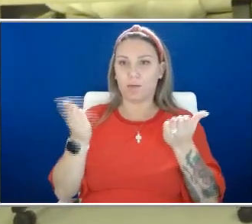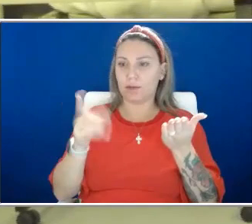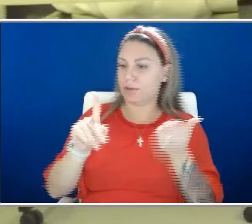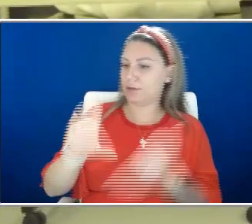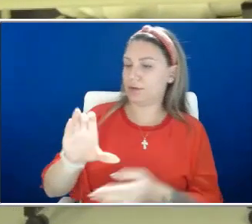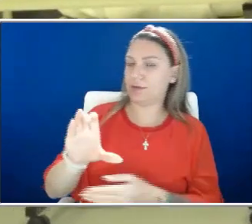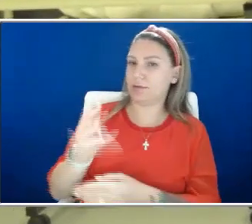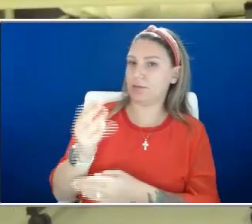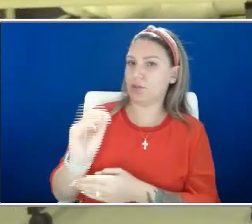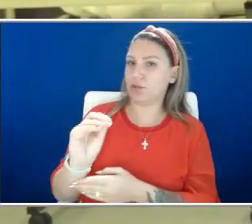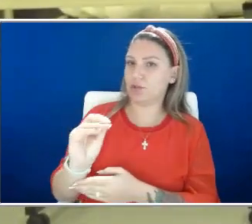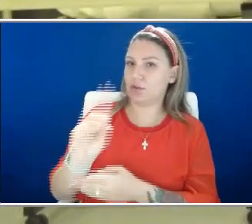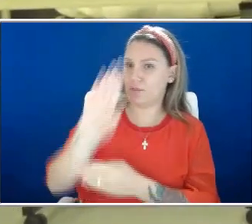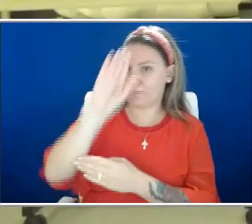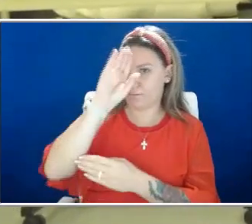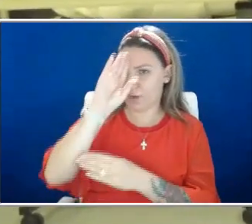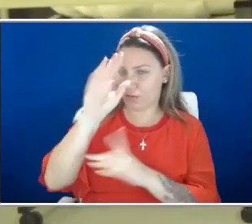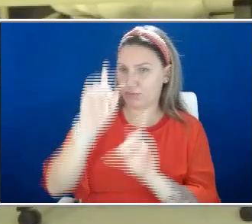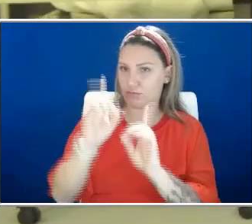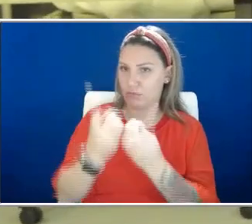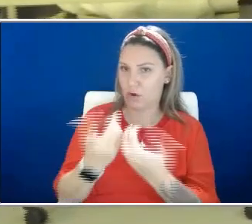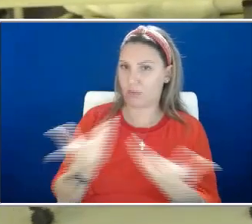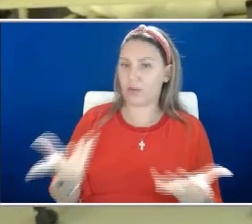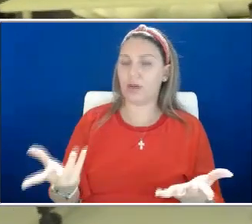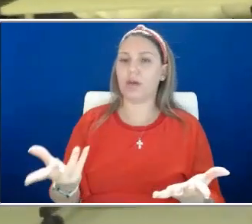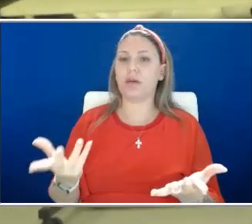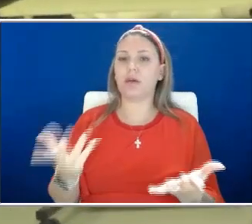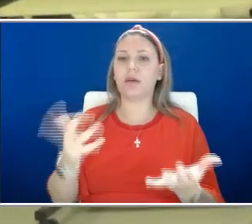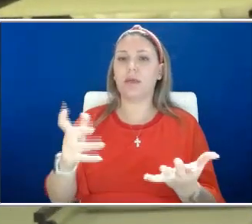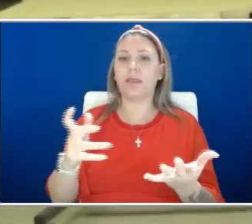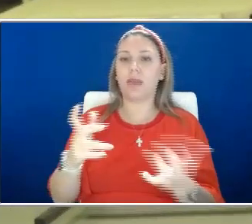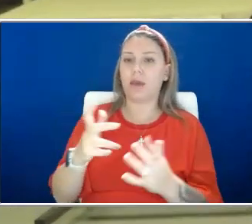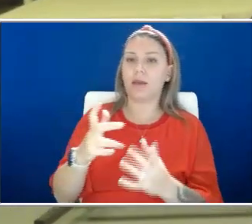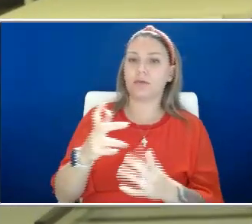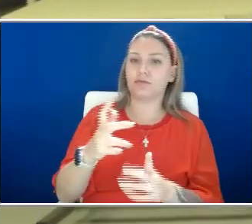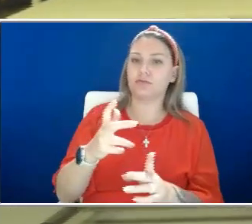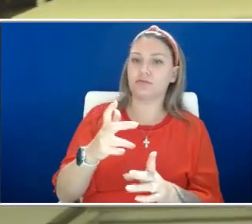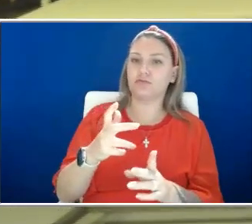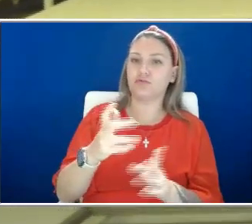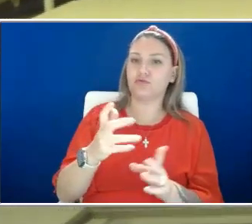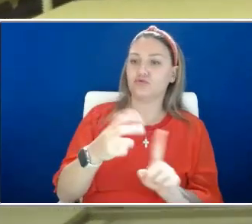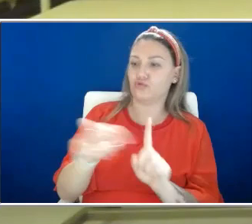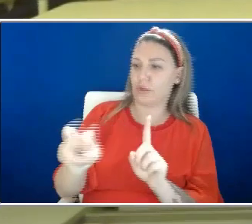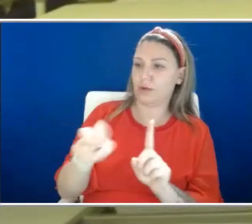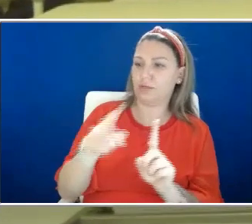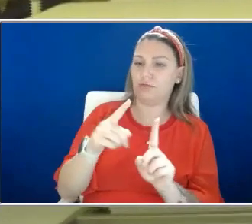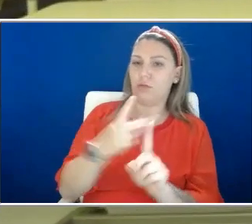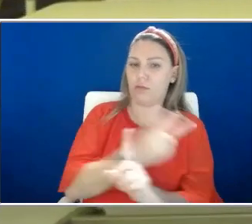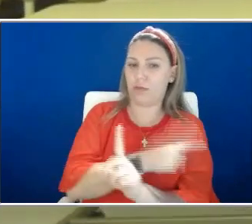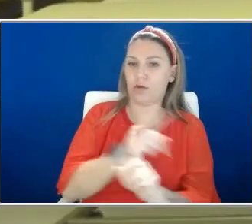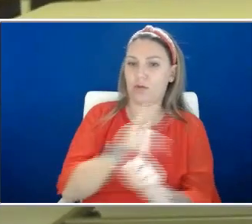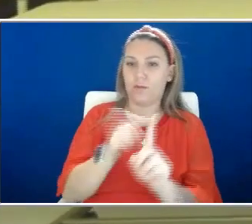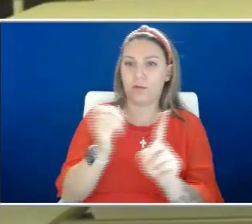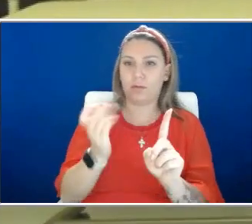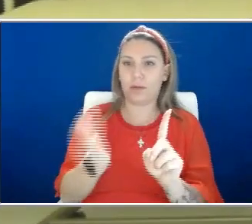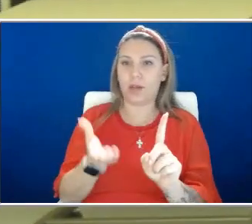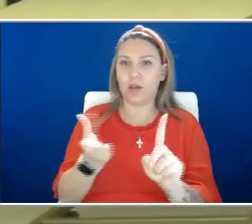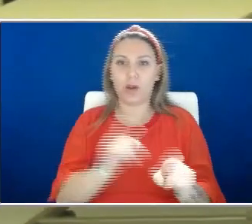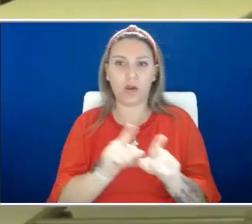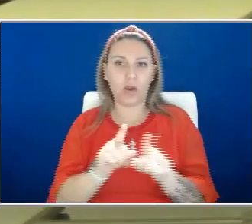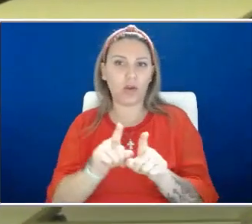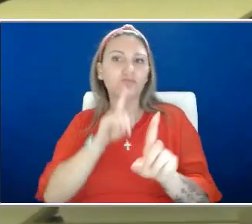Department, is that transports the patients from here, are also responding in the